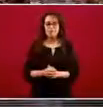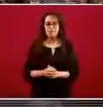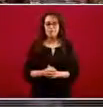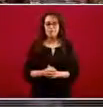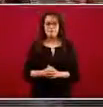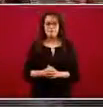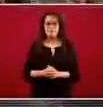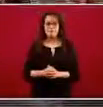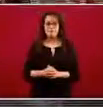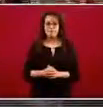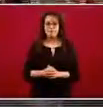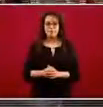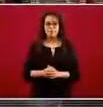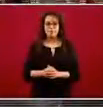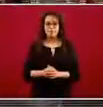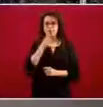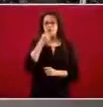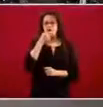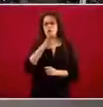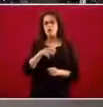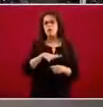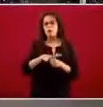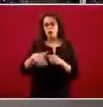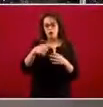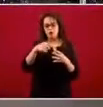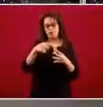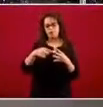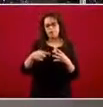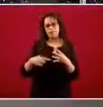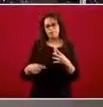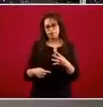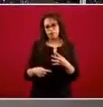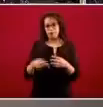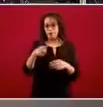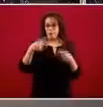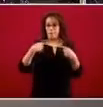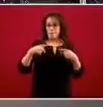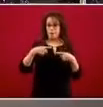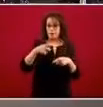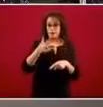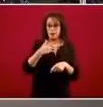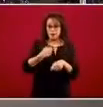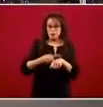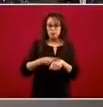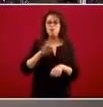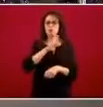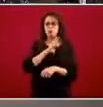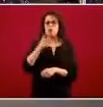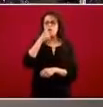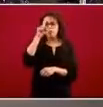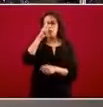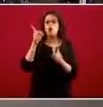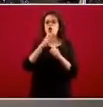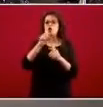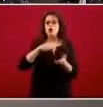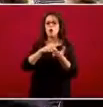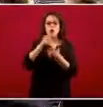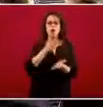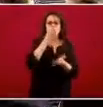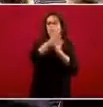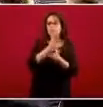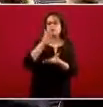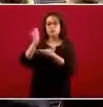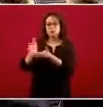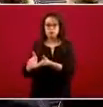So I would like you to rely on this service because when you call this line, you will receive medical expert consultation